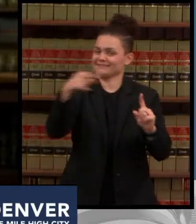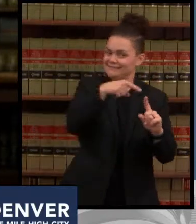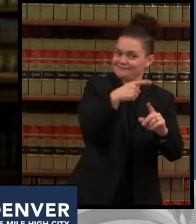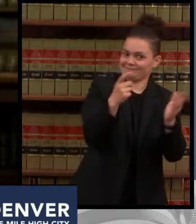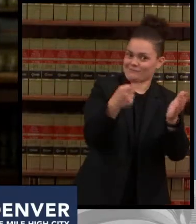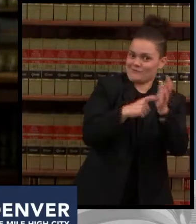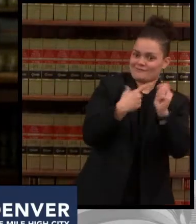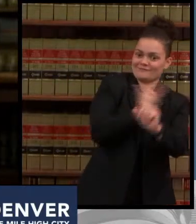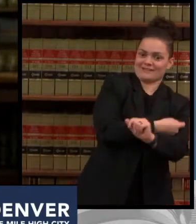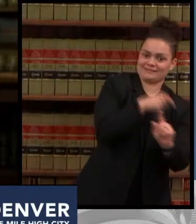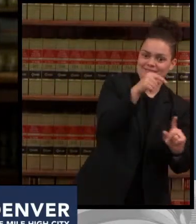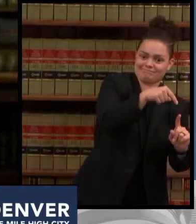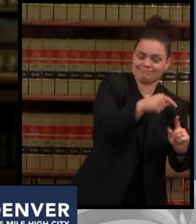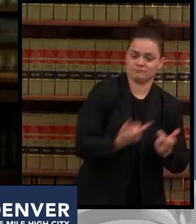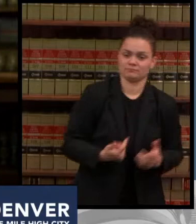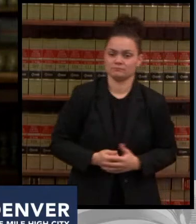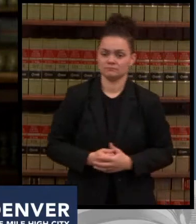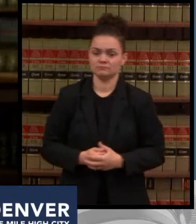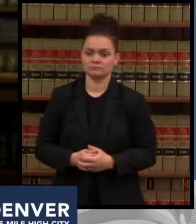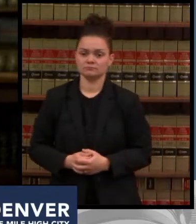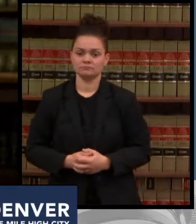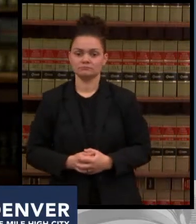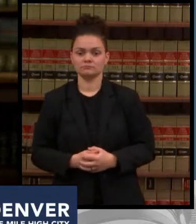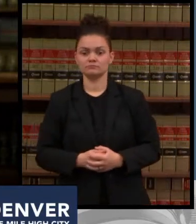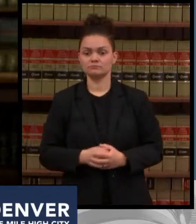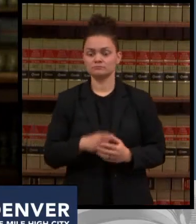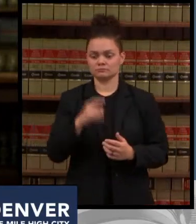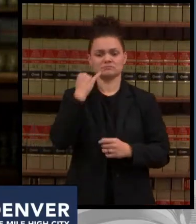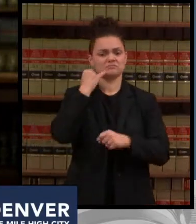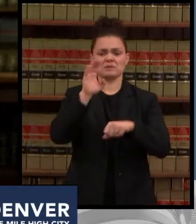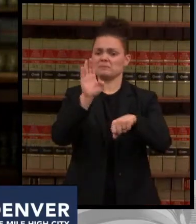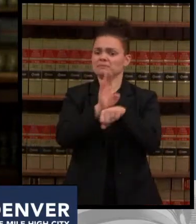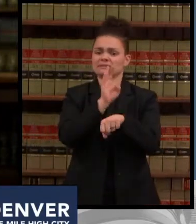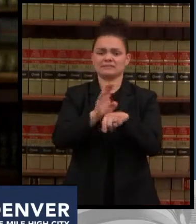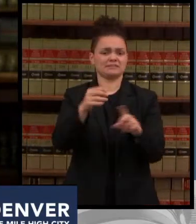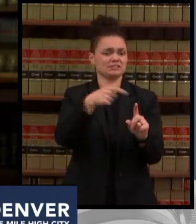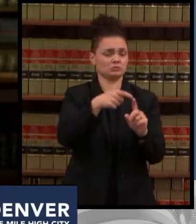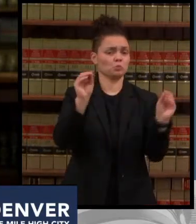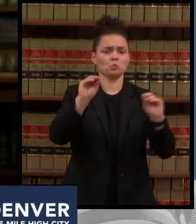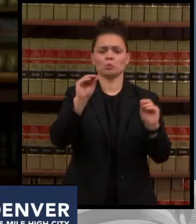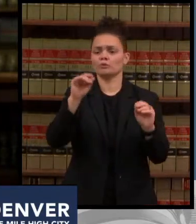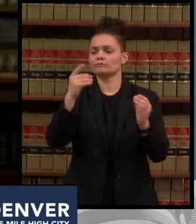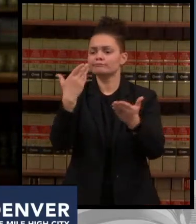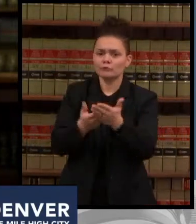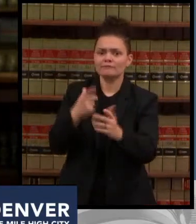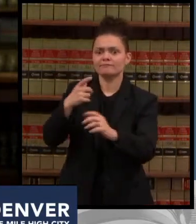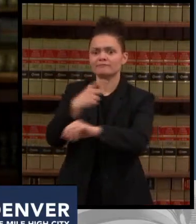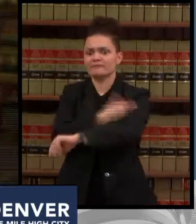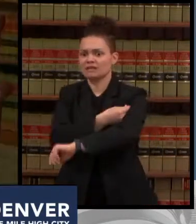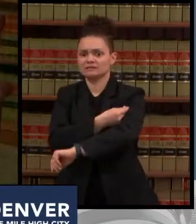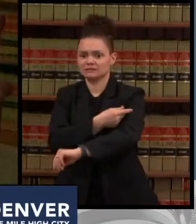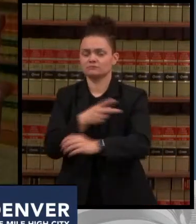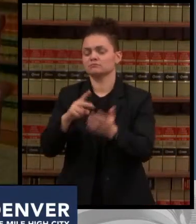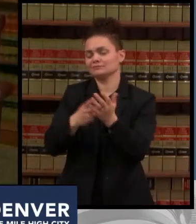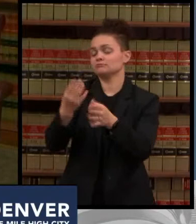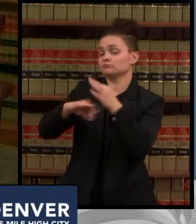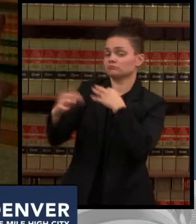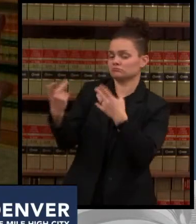of the vaccine verification program, you need to mask whether you're vaccinated or not.